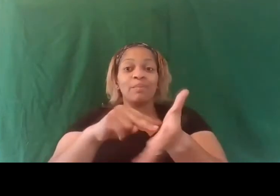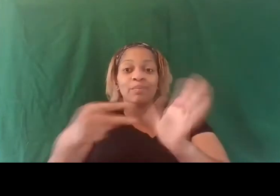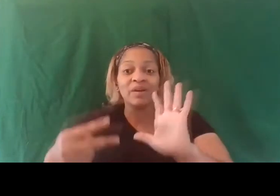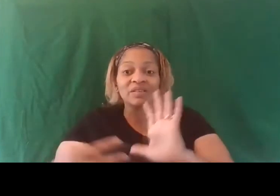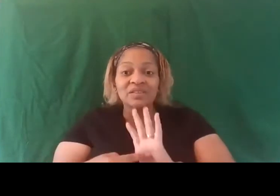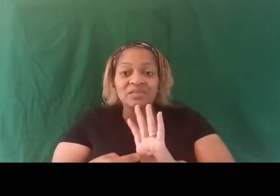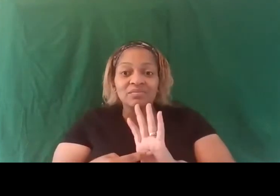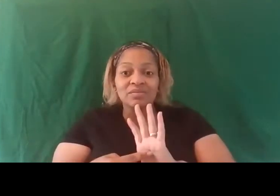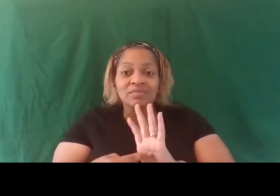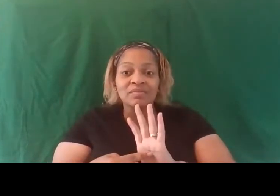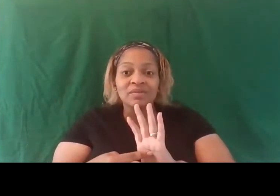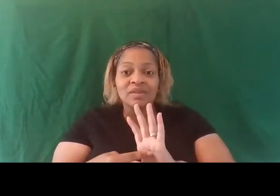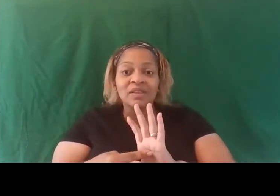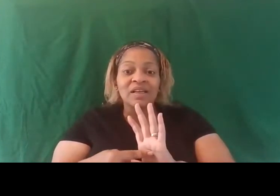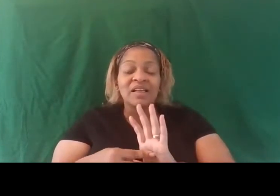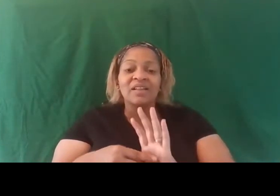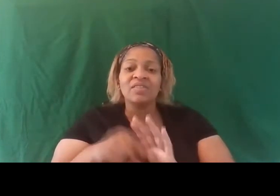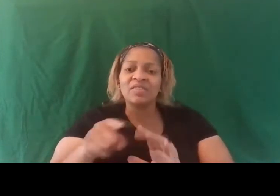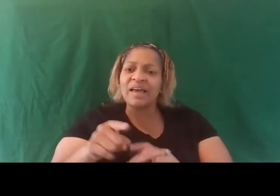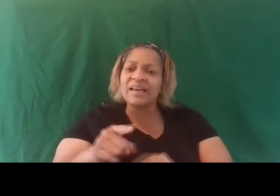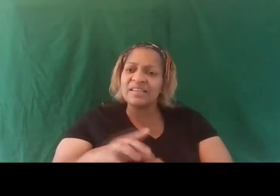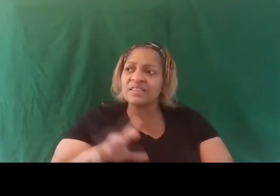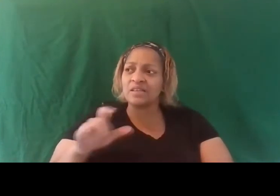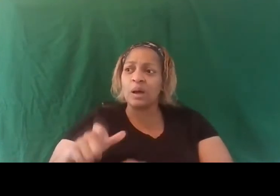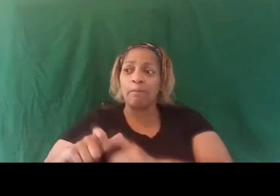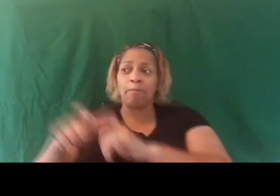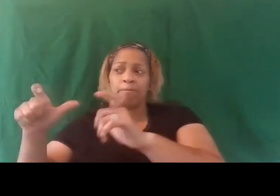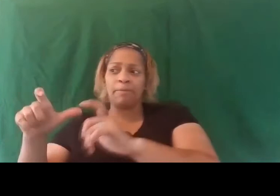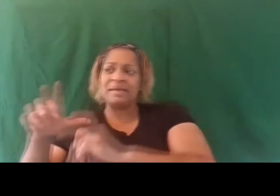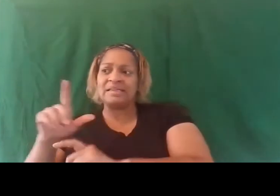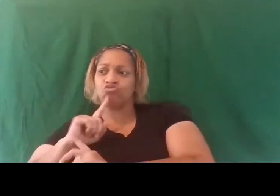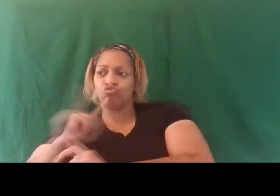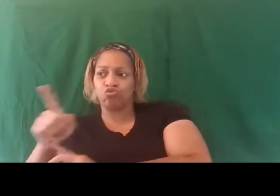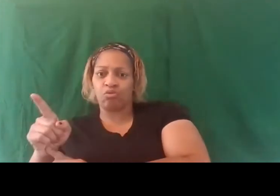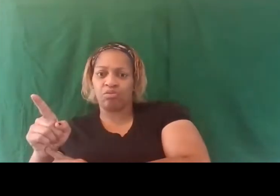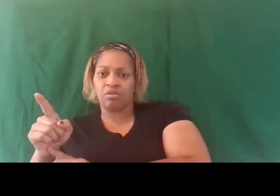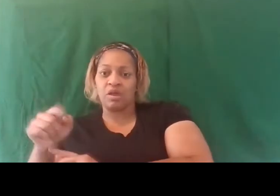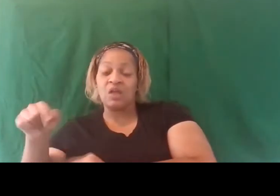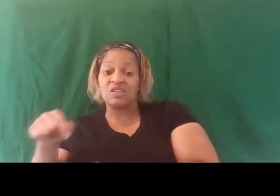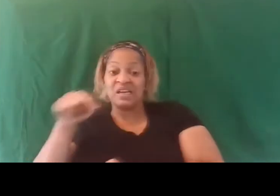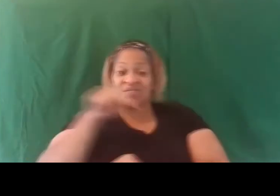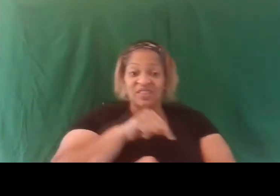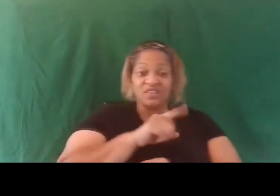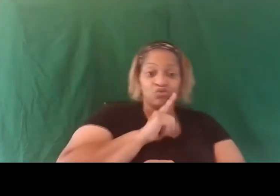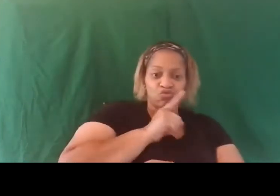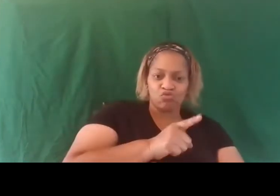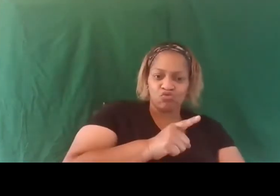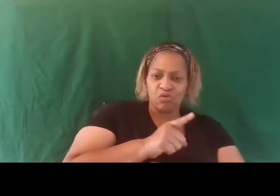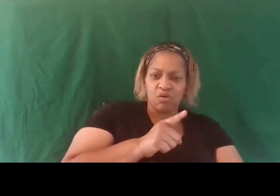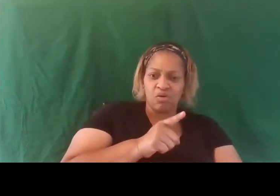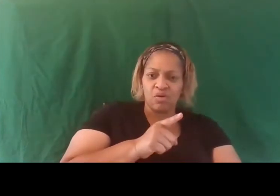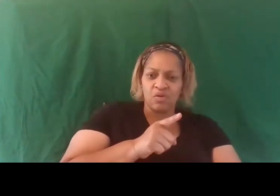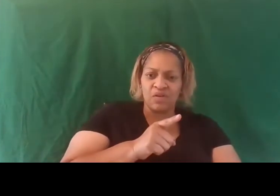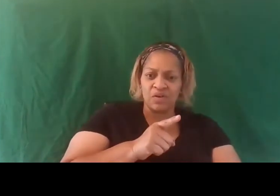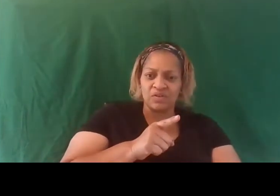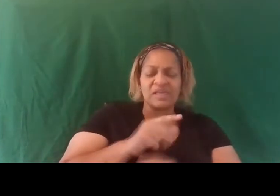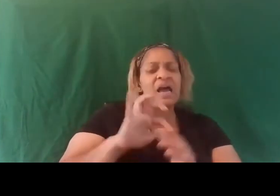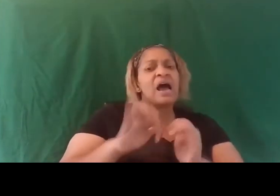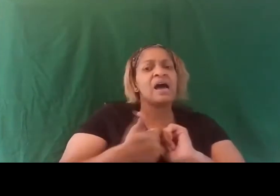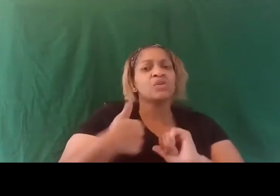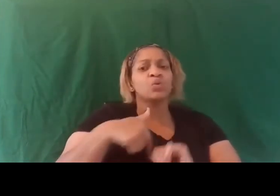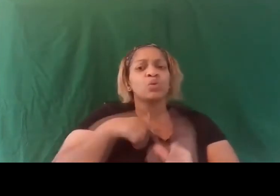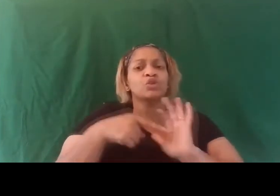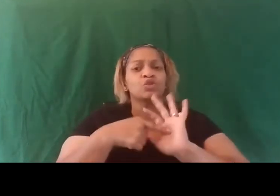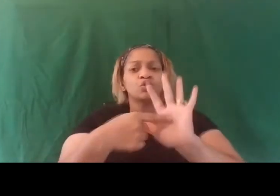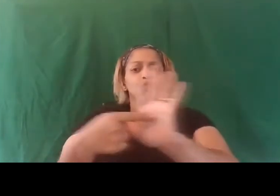Personifying. That is a capital T truth. Now, how do I let that be what prevails